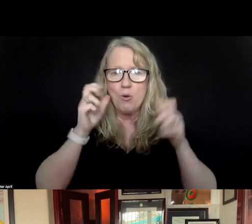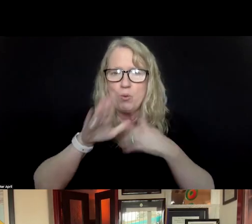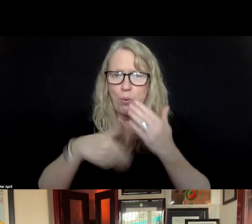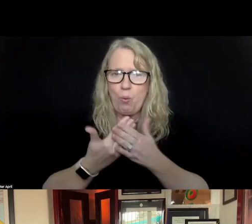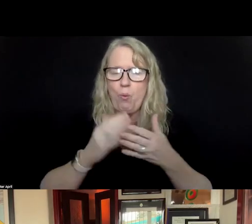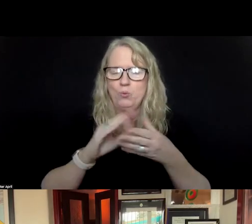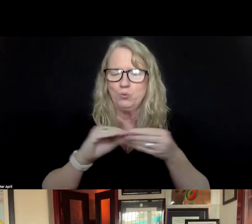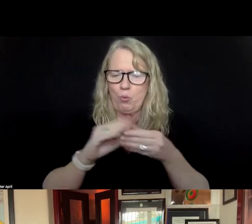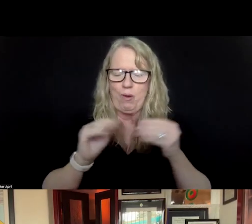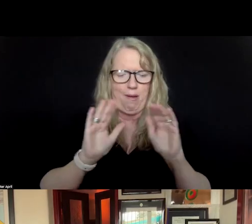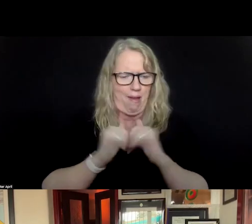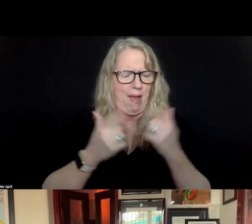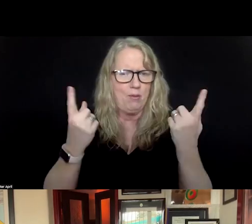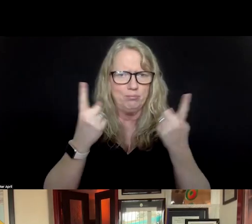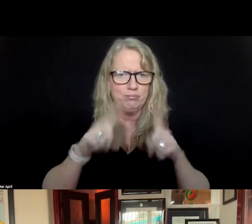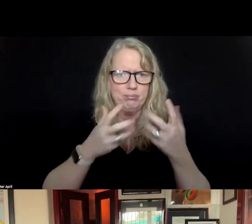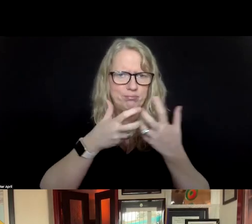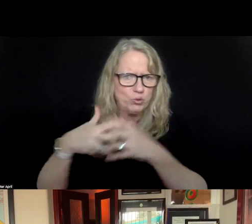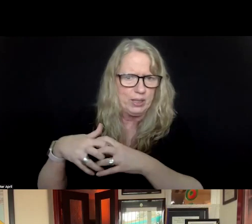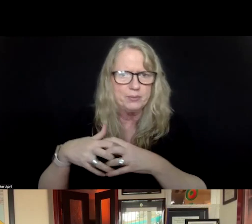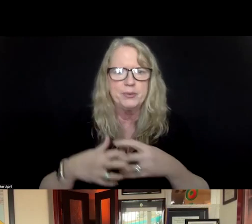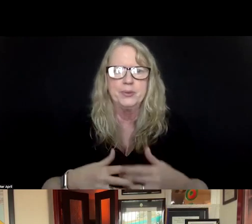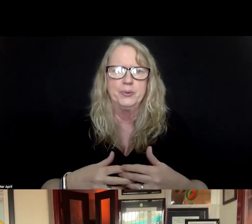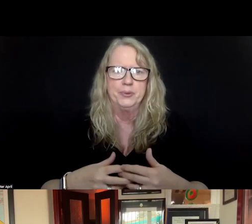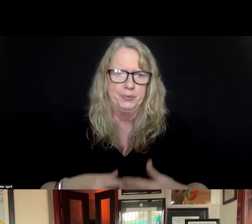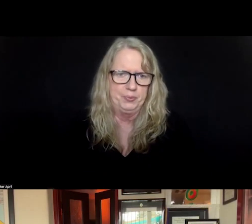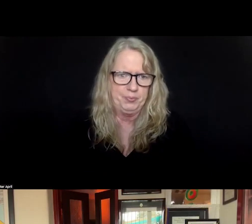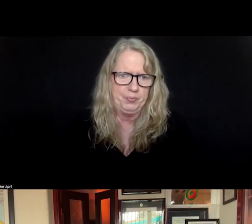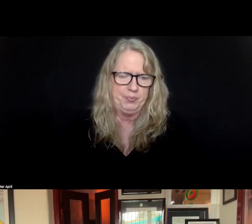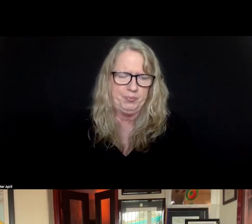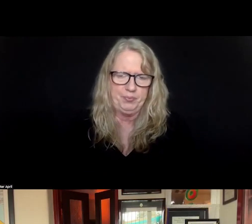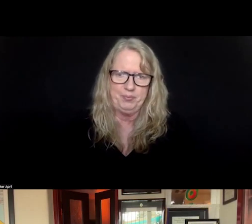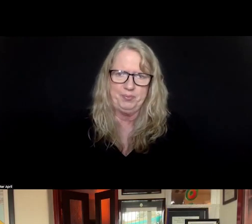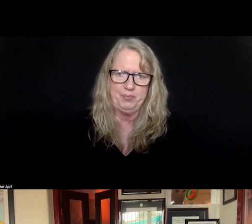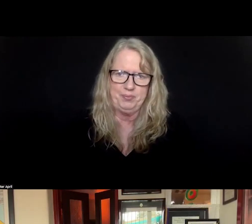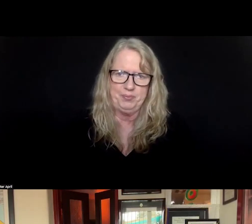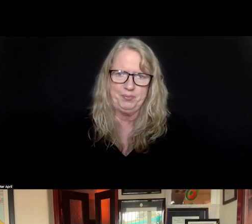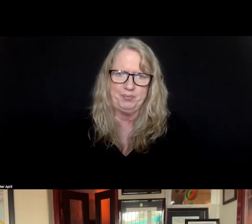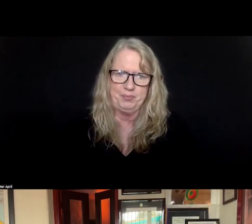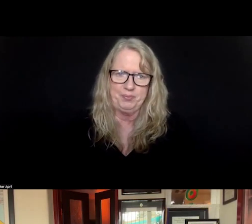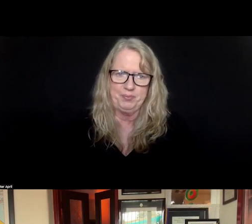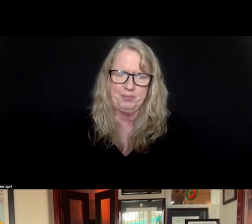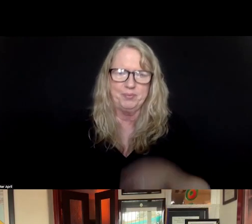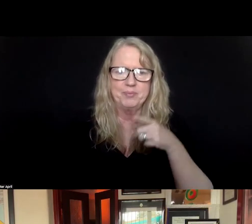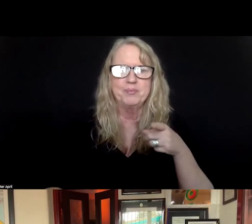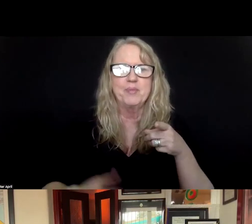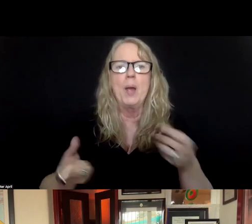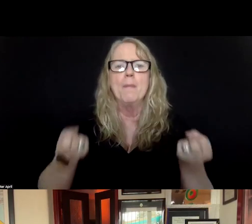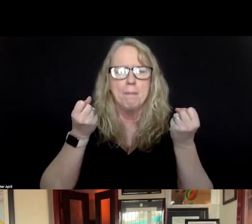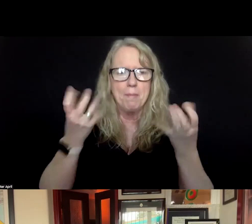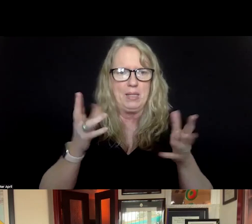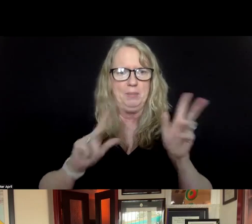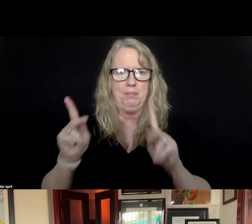how we got here. And next slide. And many people have seen either